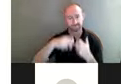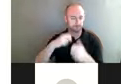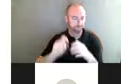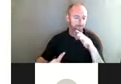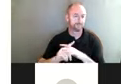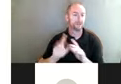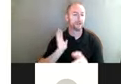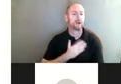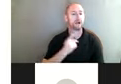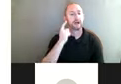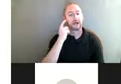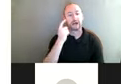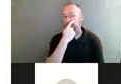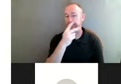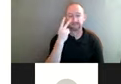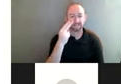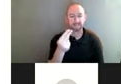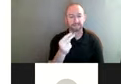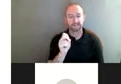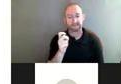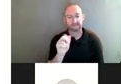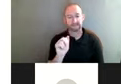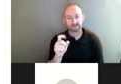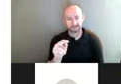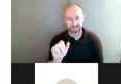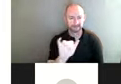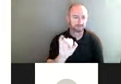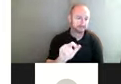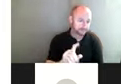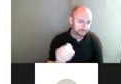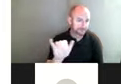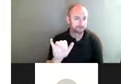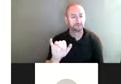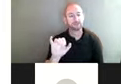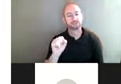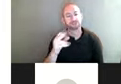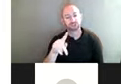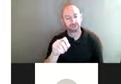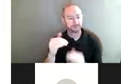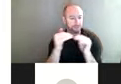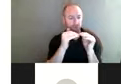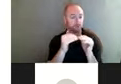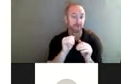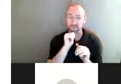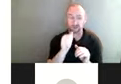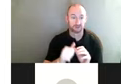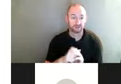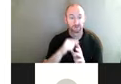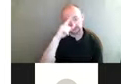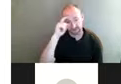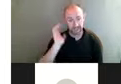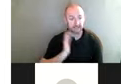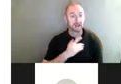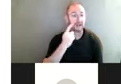eyes see regular hexagons. They're the same size. They're the same shape. They are equal. but they aren't, because our eyes